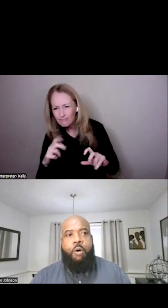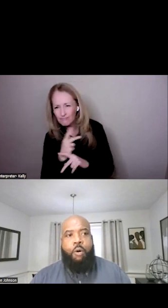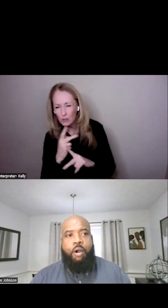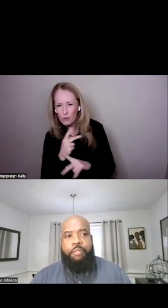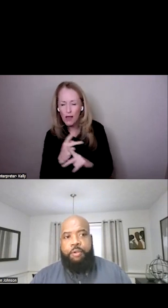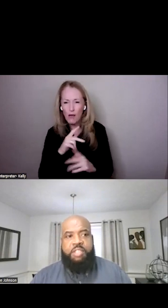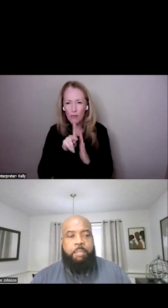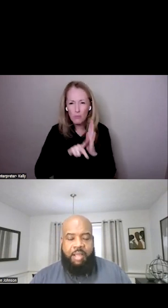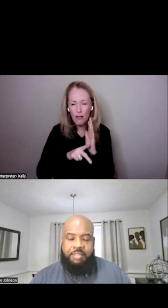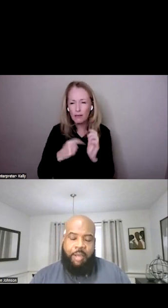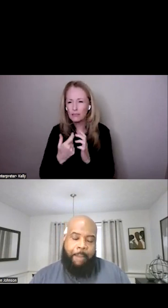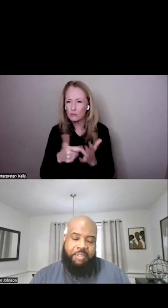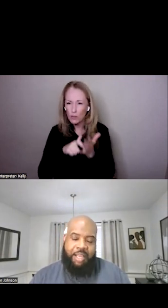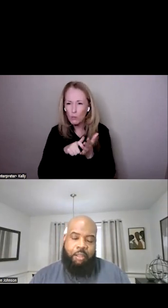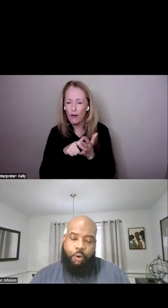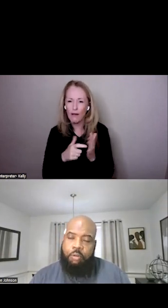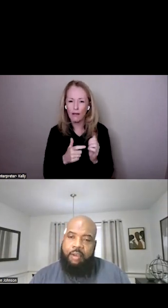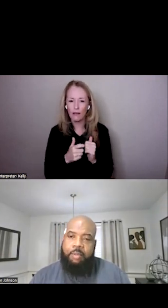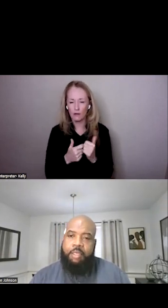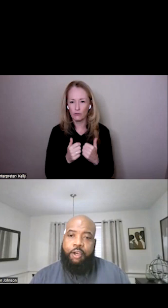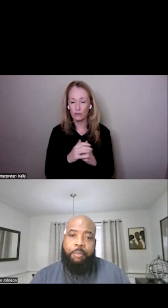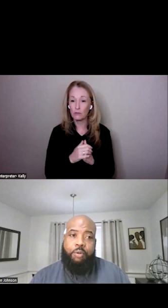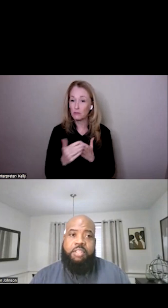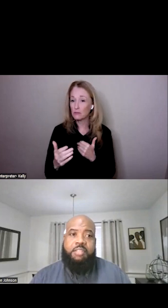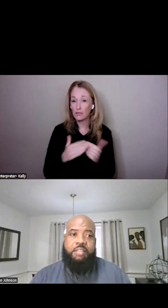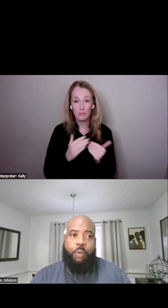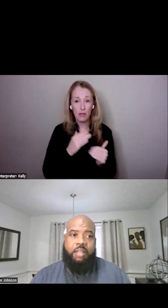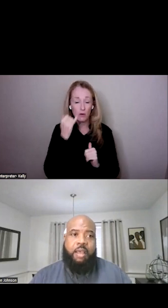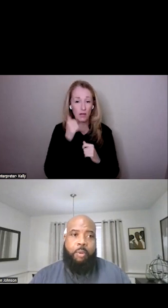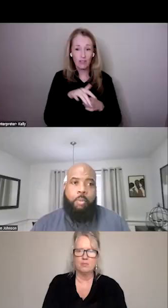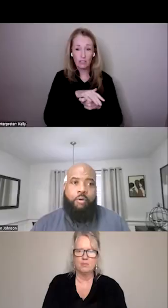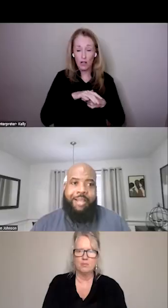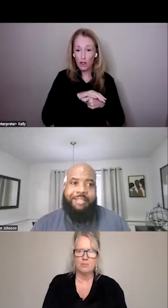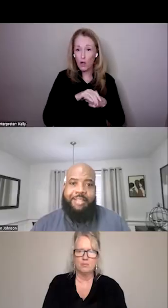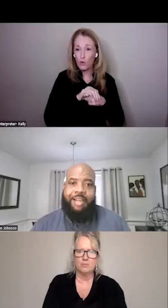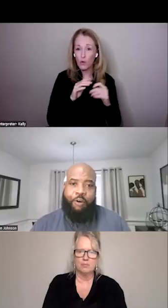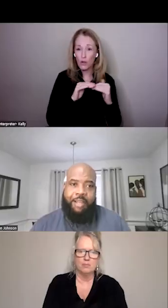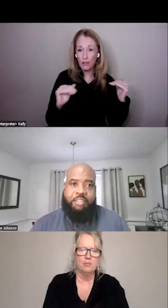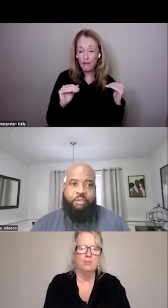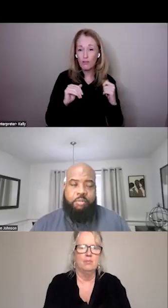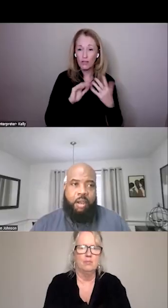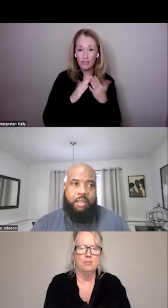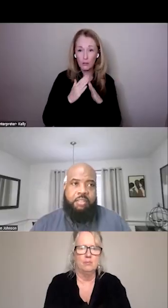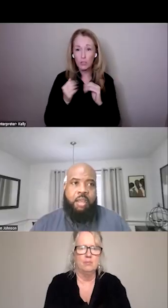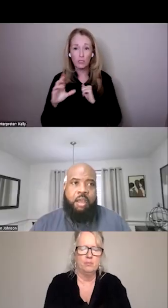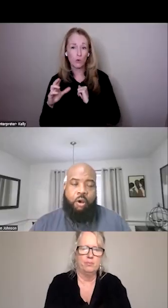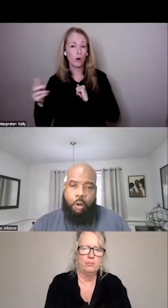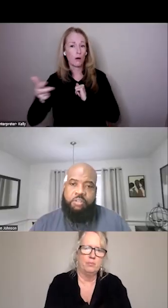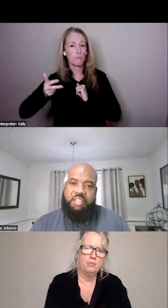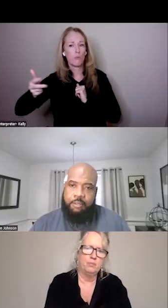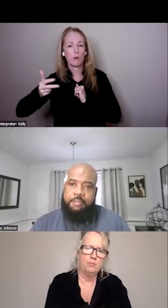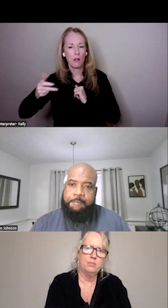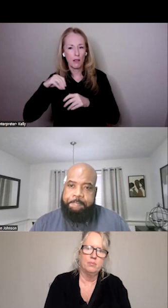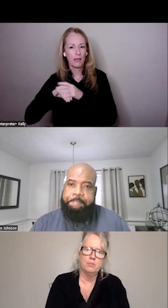action or the response that happens at a local level in the communities, as well as our mobile crisis and our crisis response